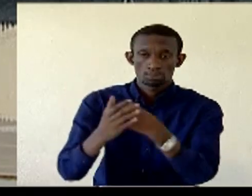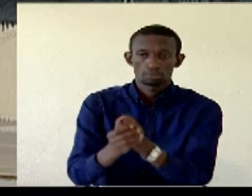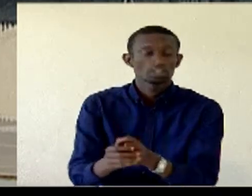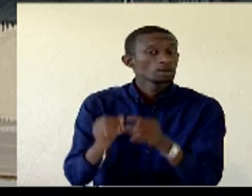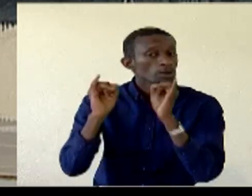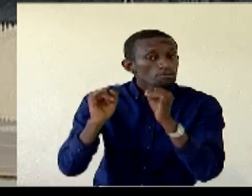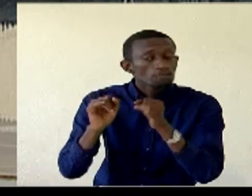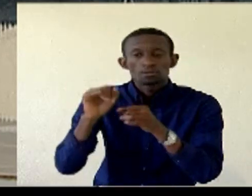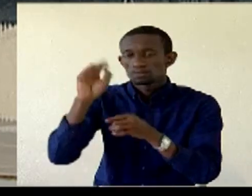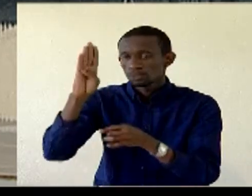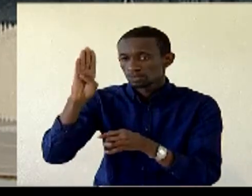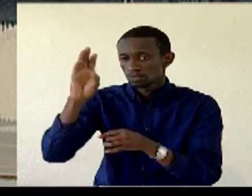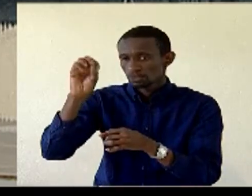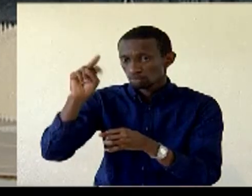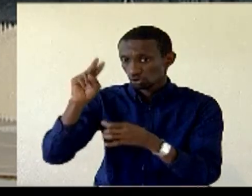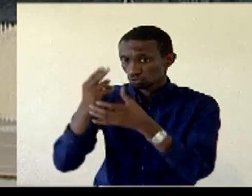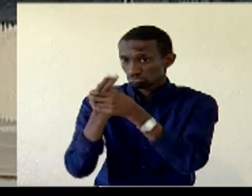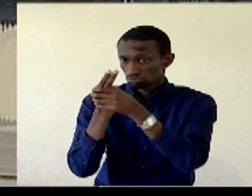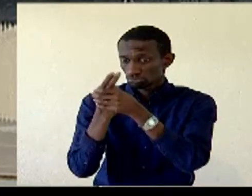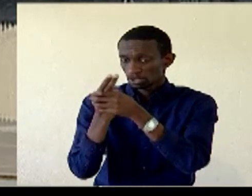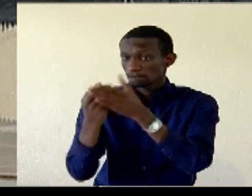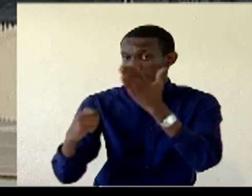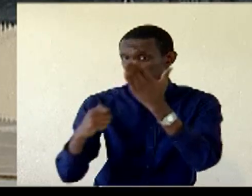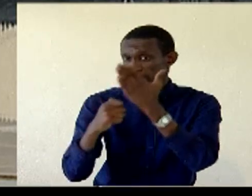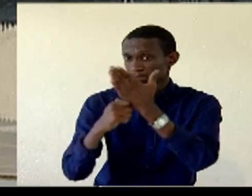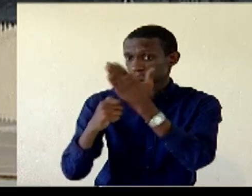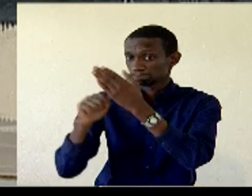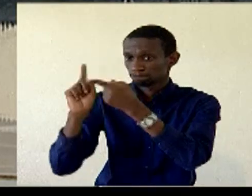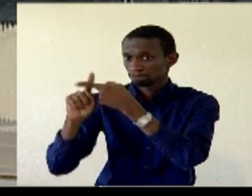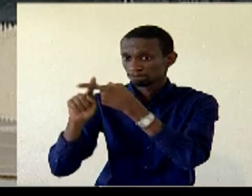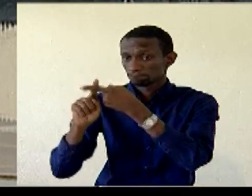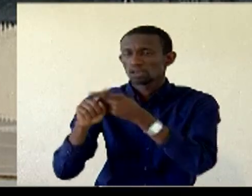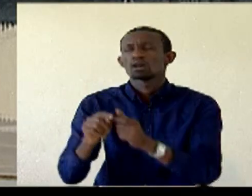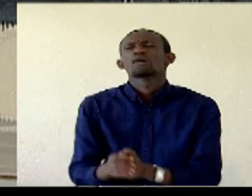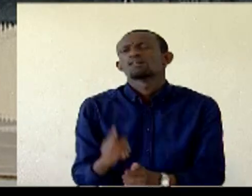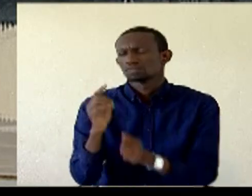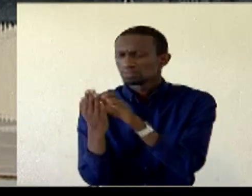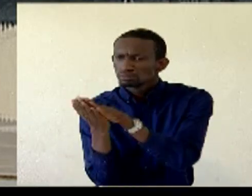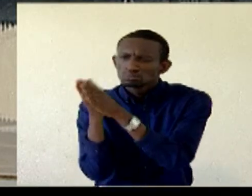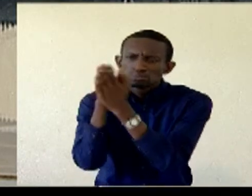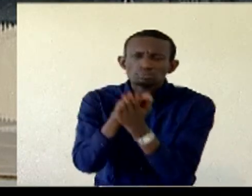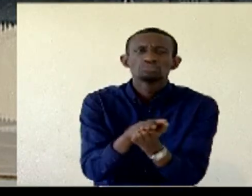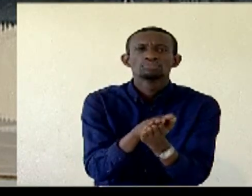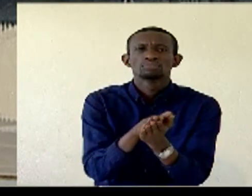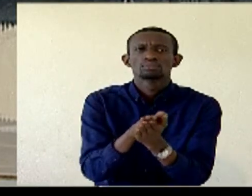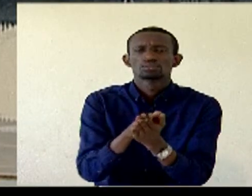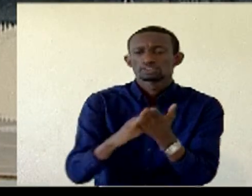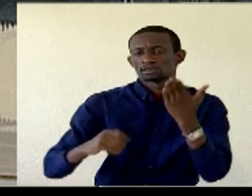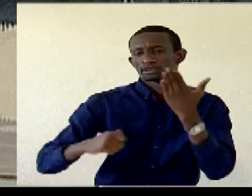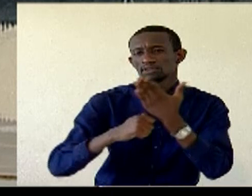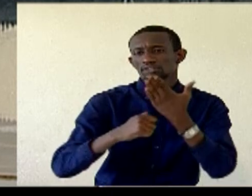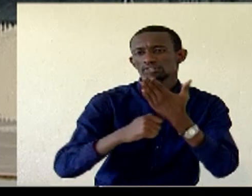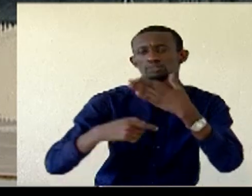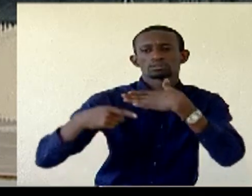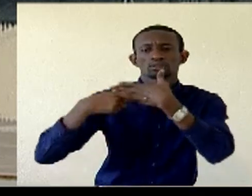formed, there will be a positive charge. And this one now becomes a negative charge over here. There is a